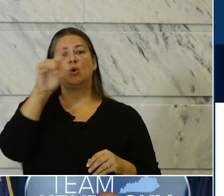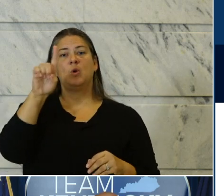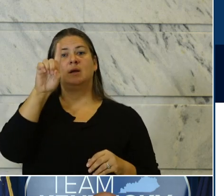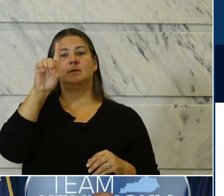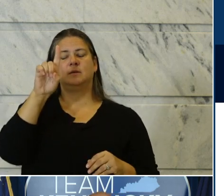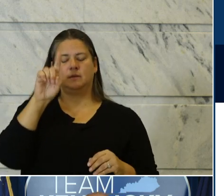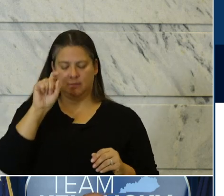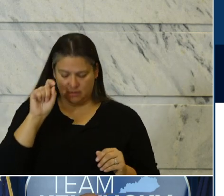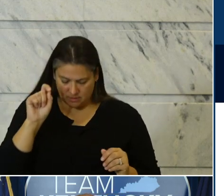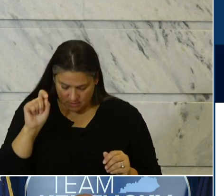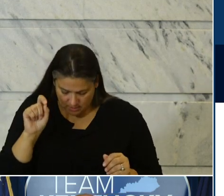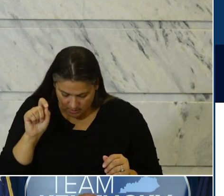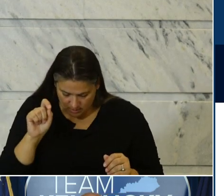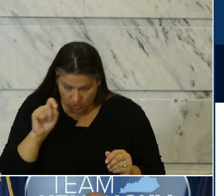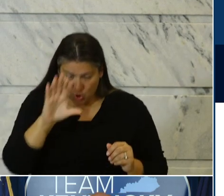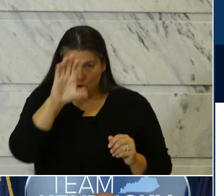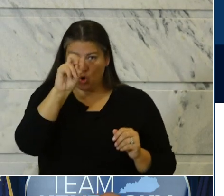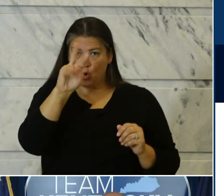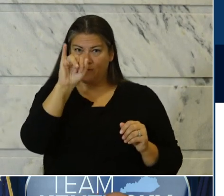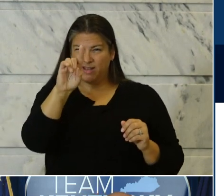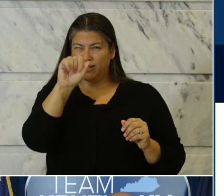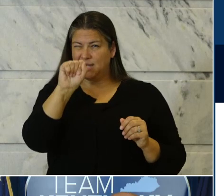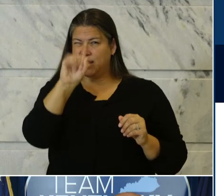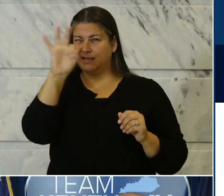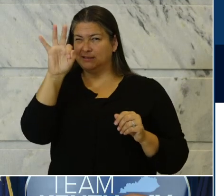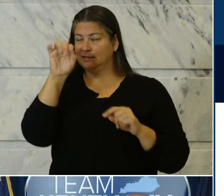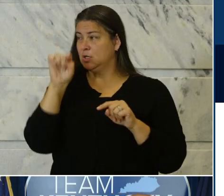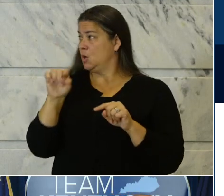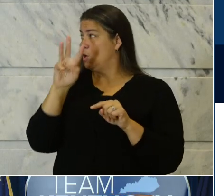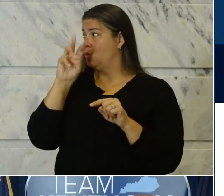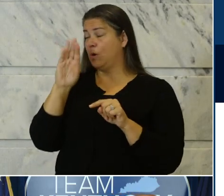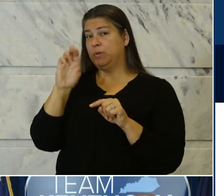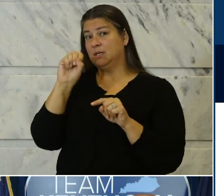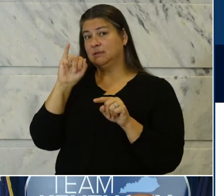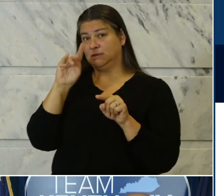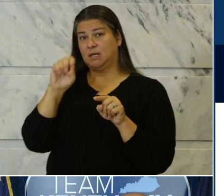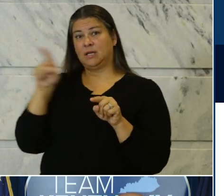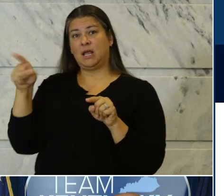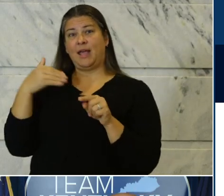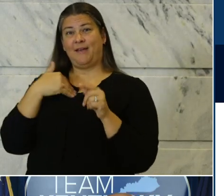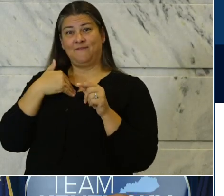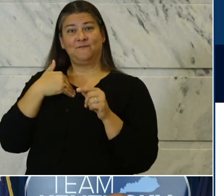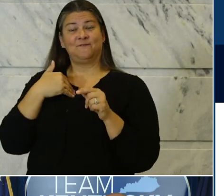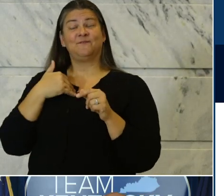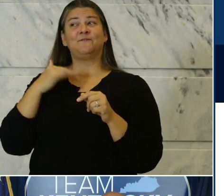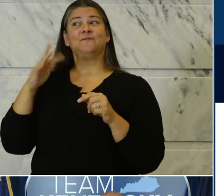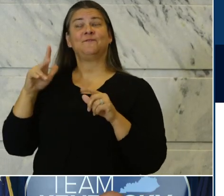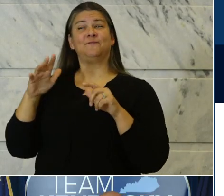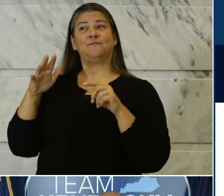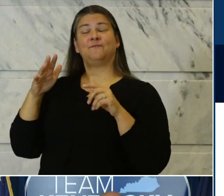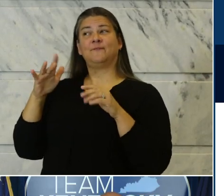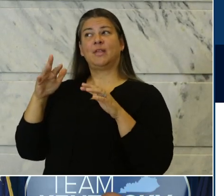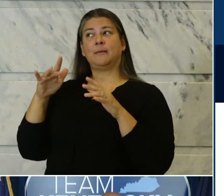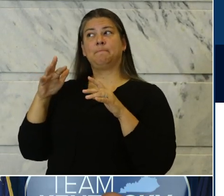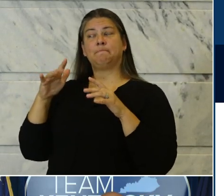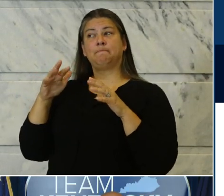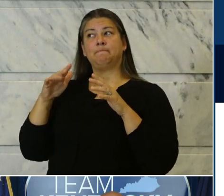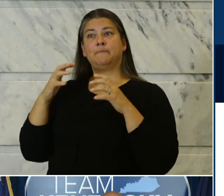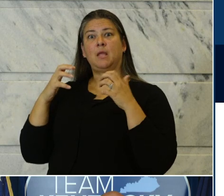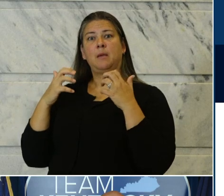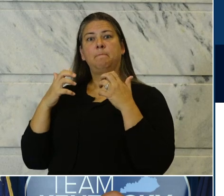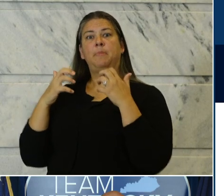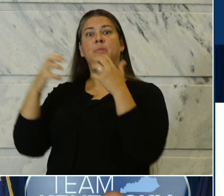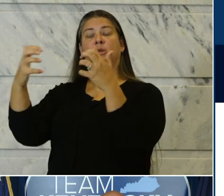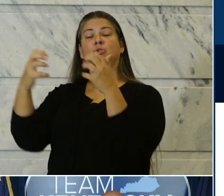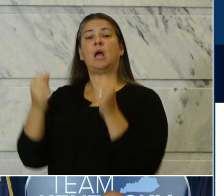91-DOVIC, I guess is the COVID-19 backwards website. And what it shows is adjusted by population, the number of new